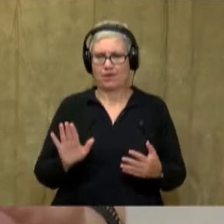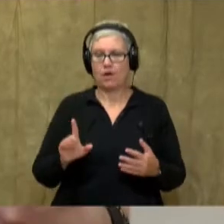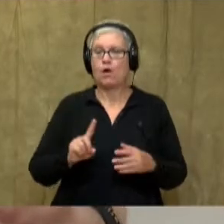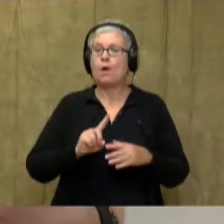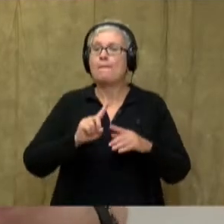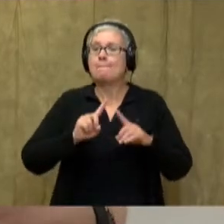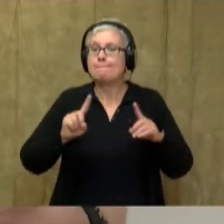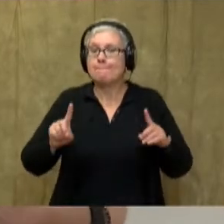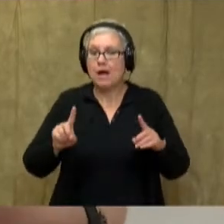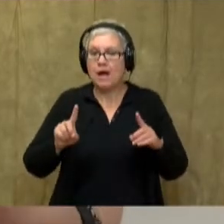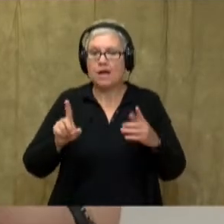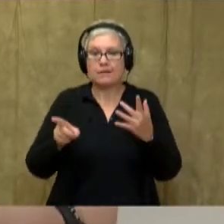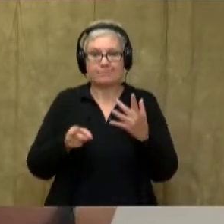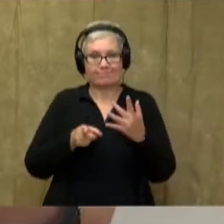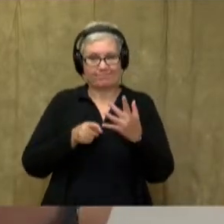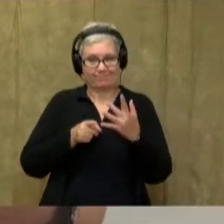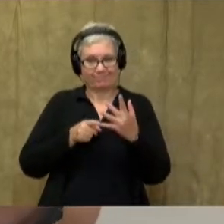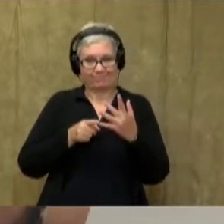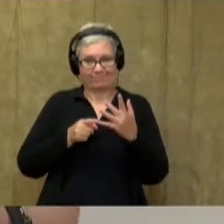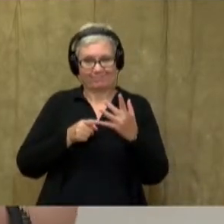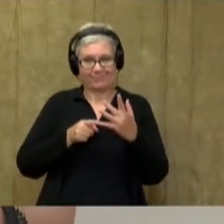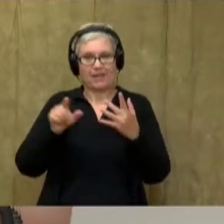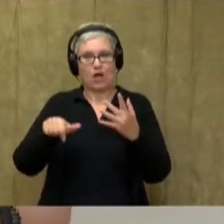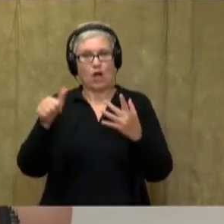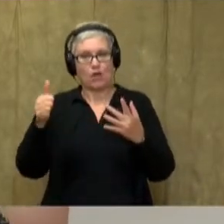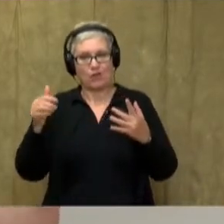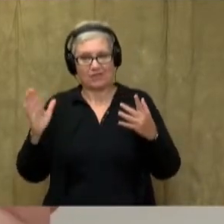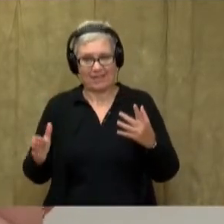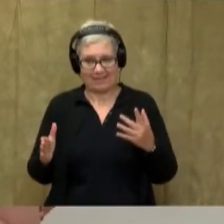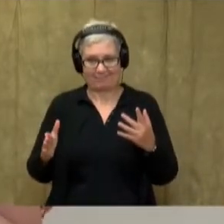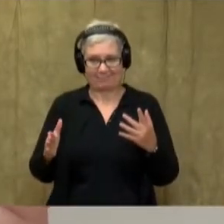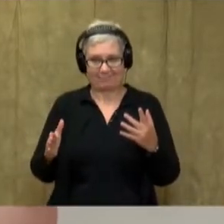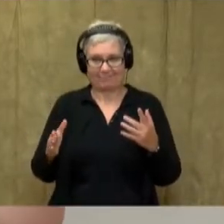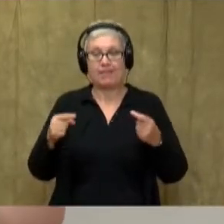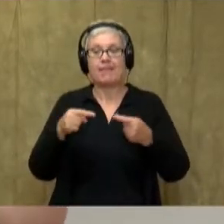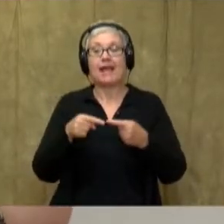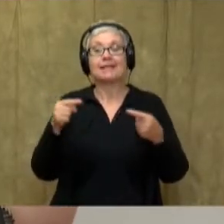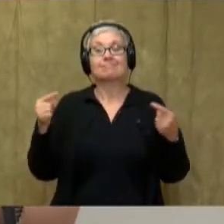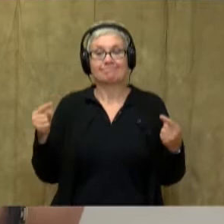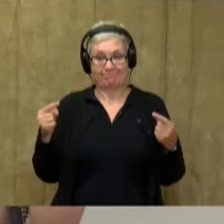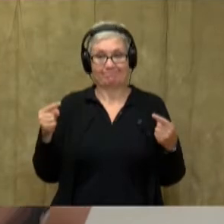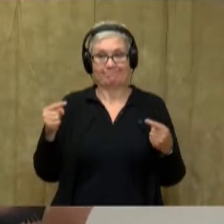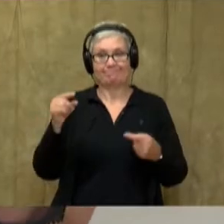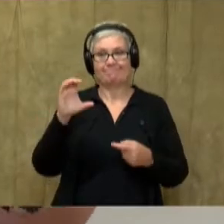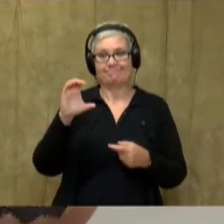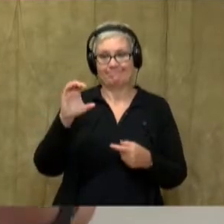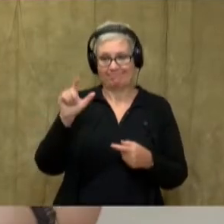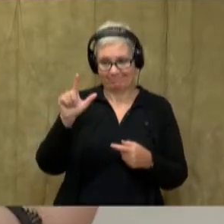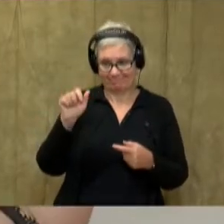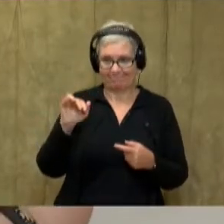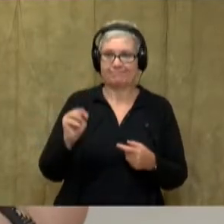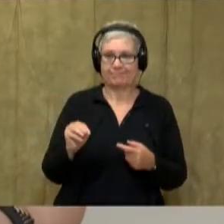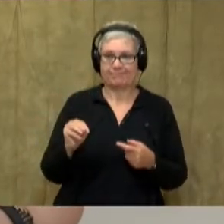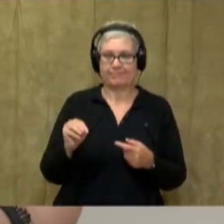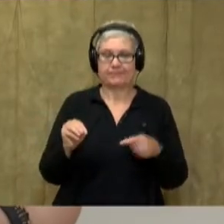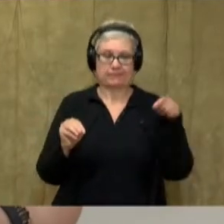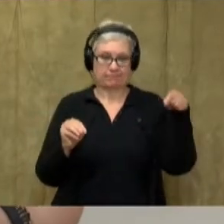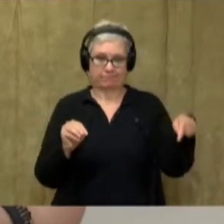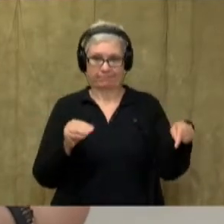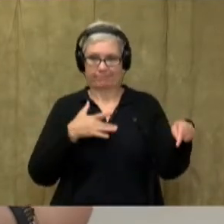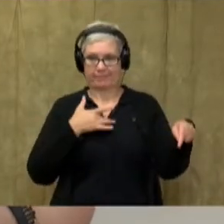again, remember that there's always that other side, that counterclaim, the way the opposition